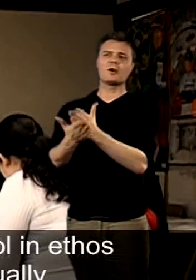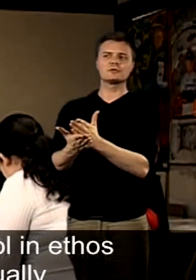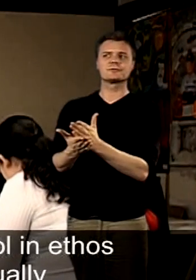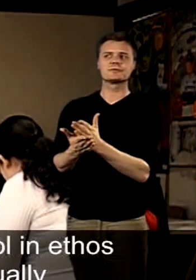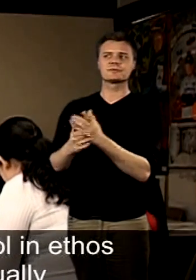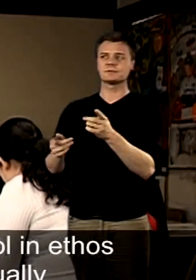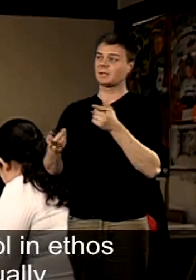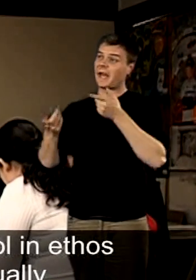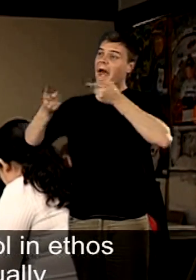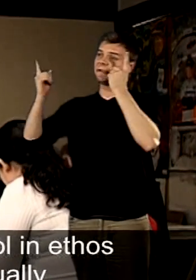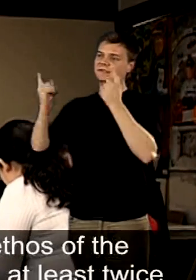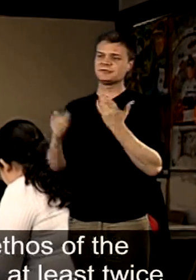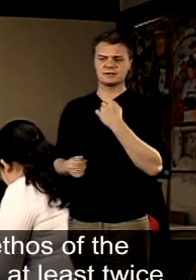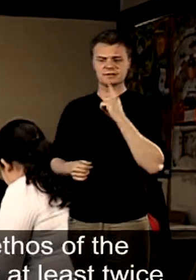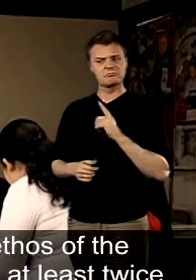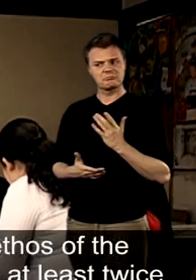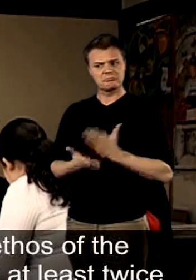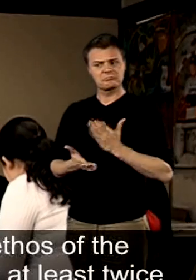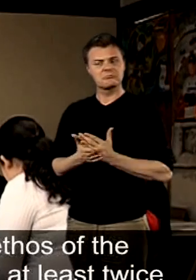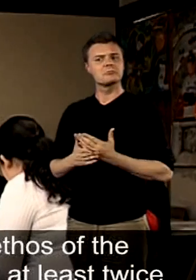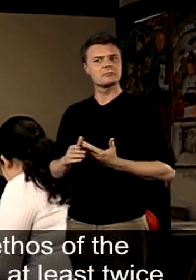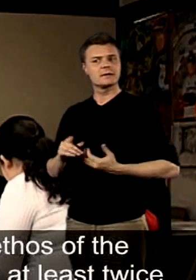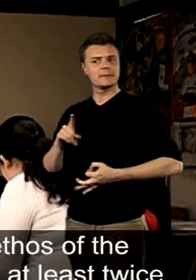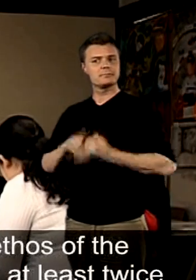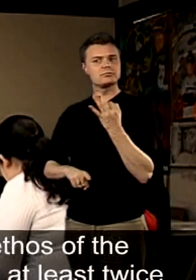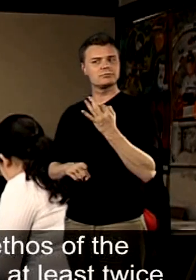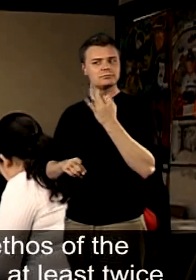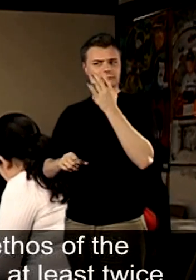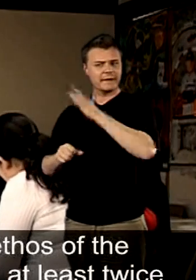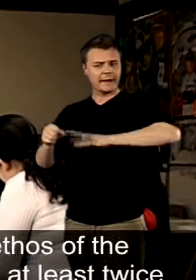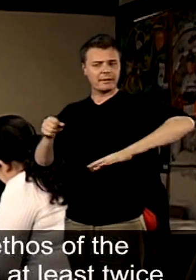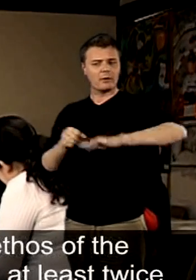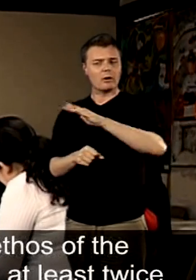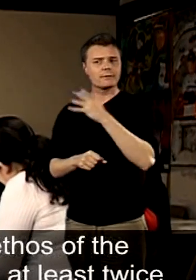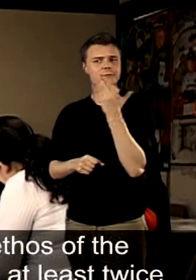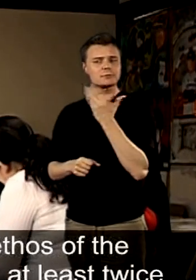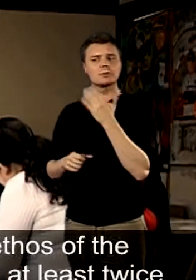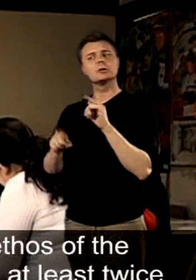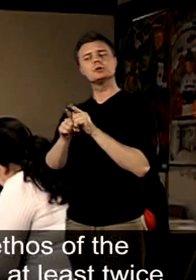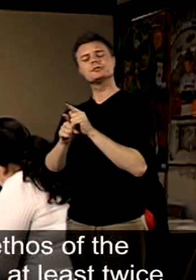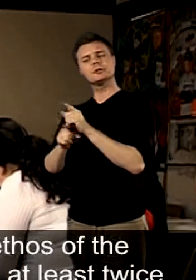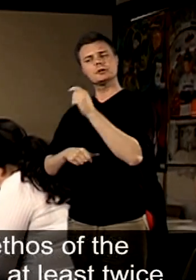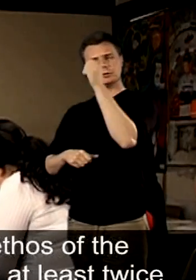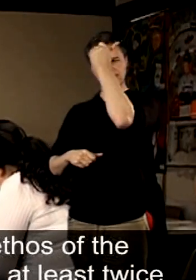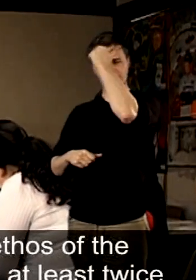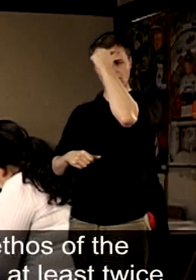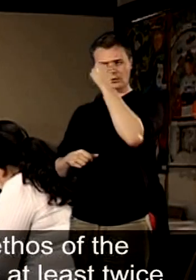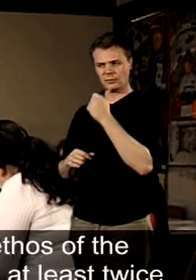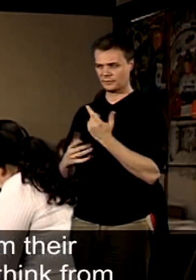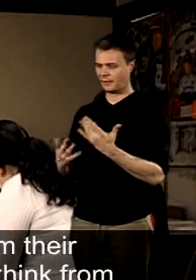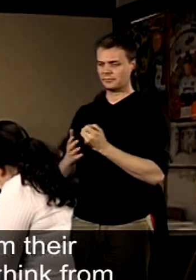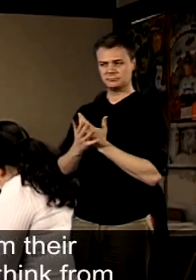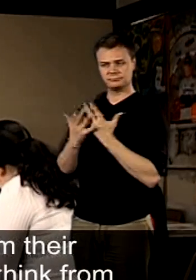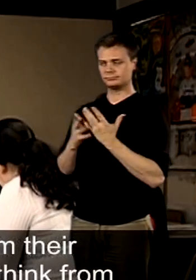ethos, if you like. The head teachers have actually commented that it's improved the ethos of the school. And also what we know is that at